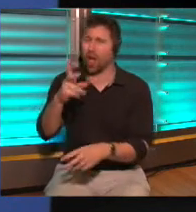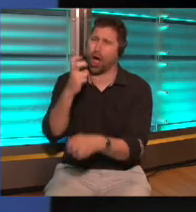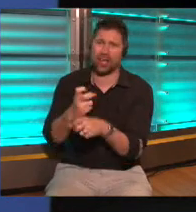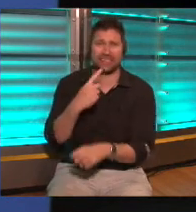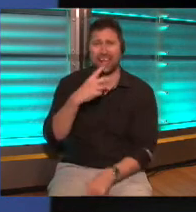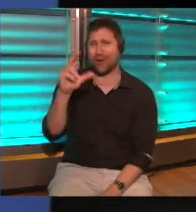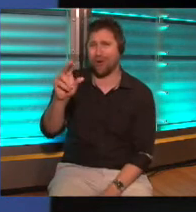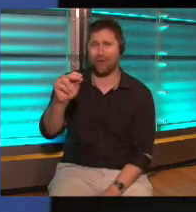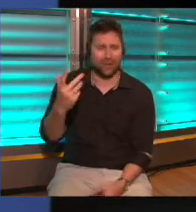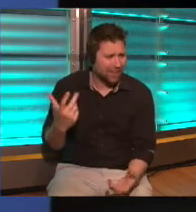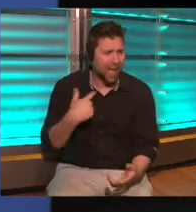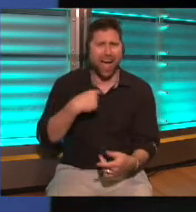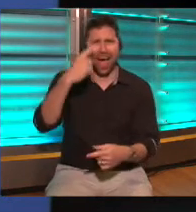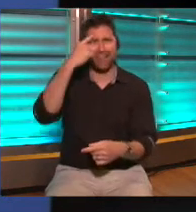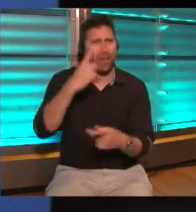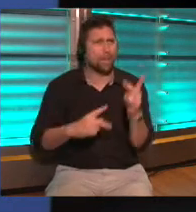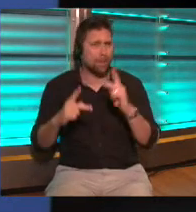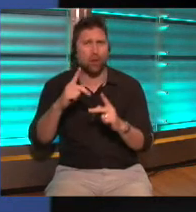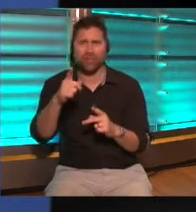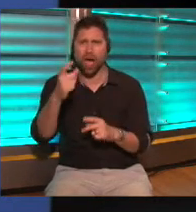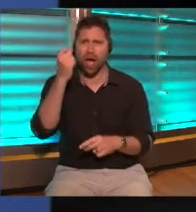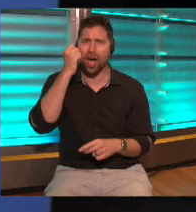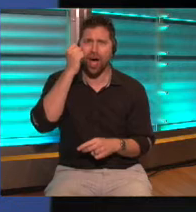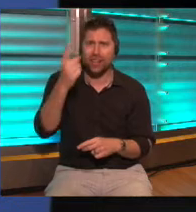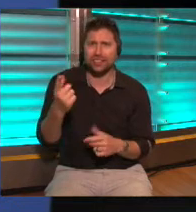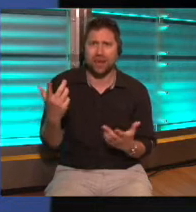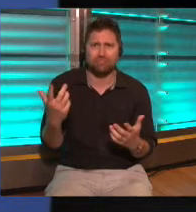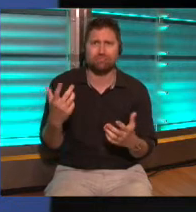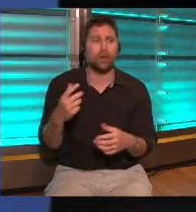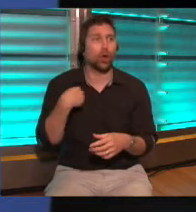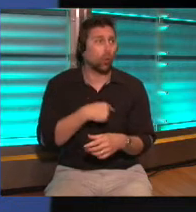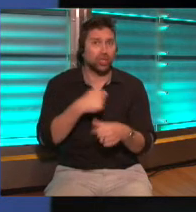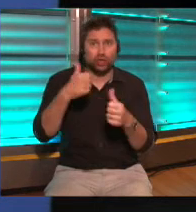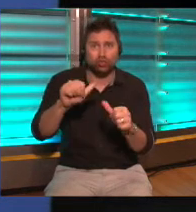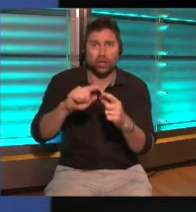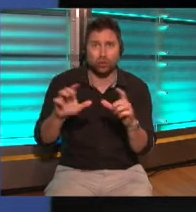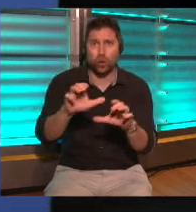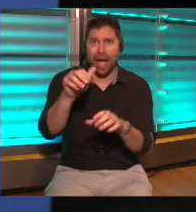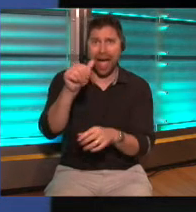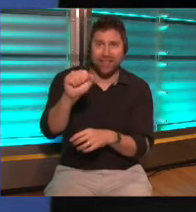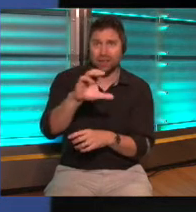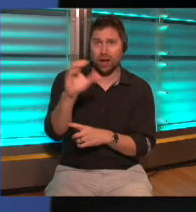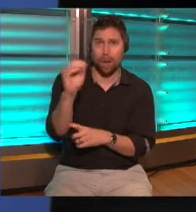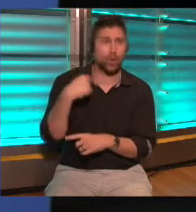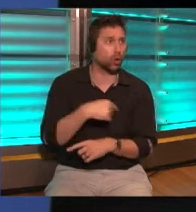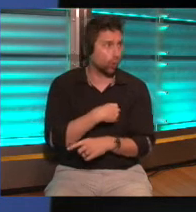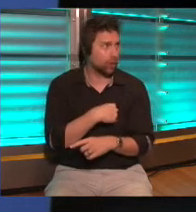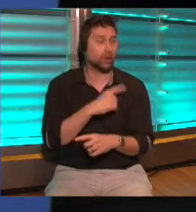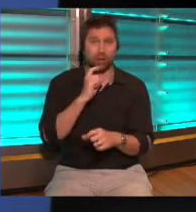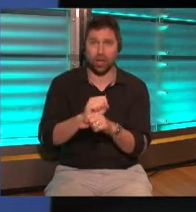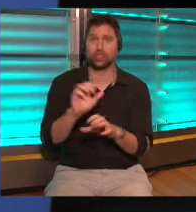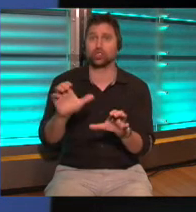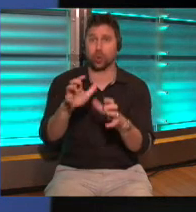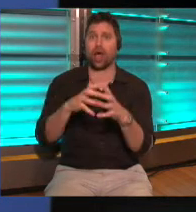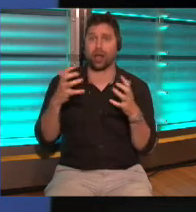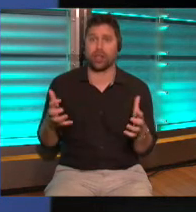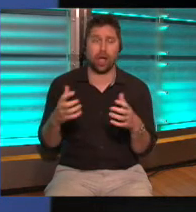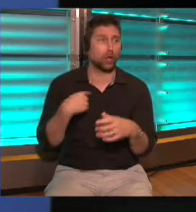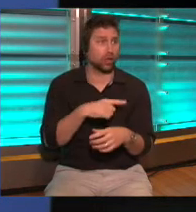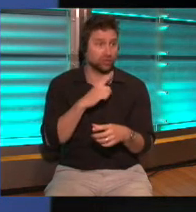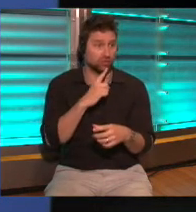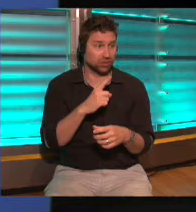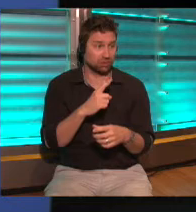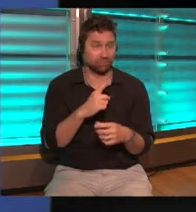we, I think people are understanding. I think we try to do, as a company, we actually do a lot. And